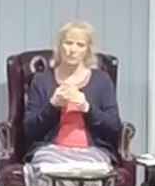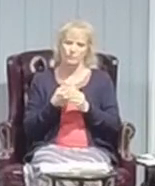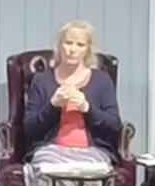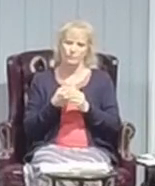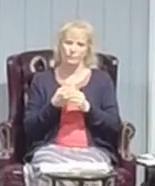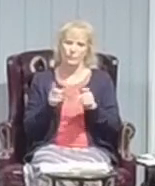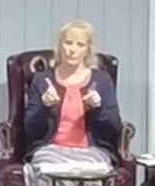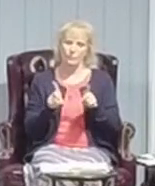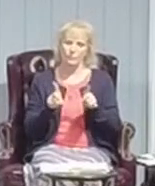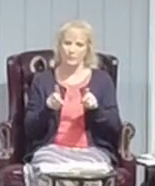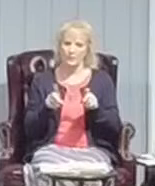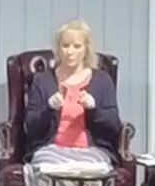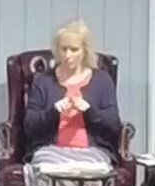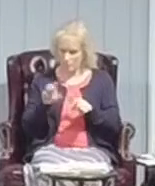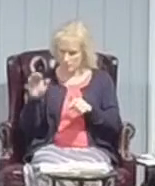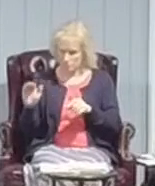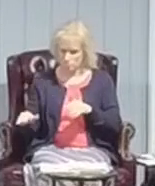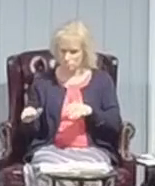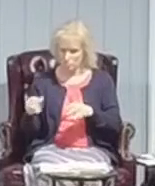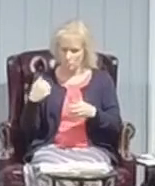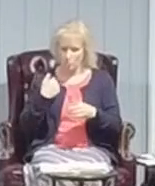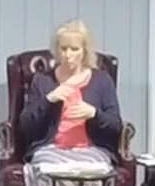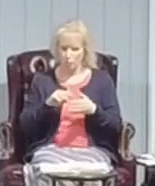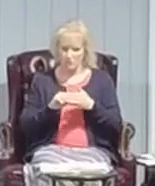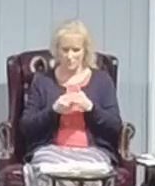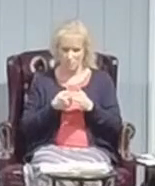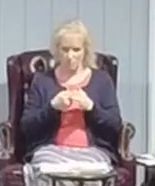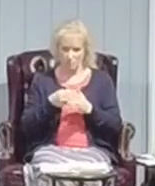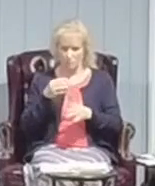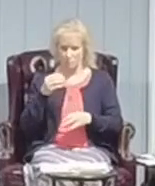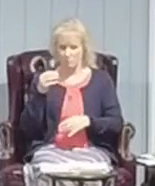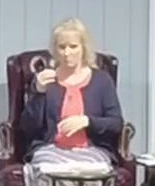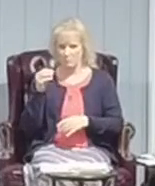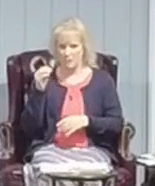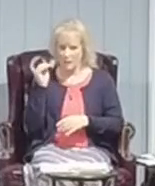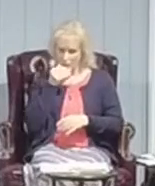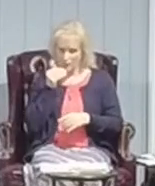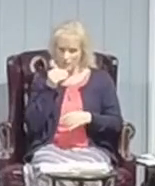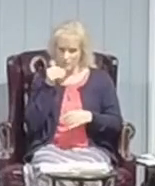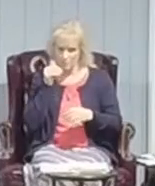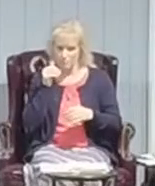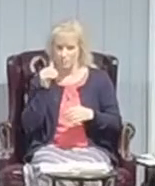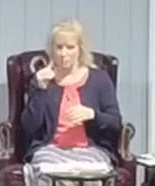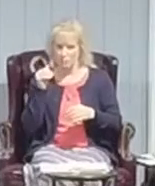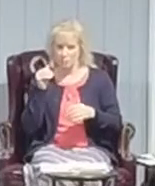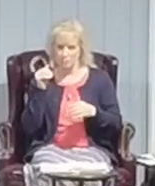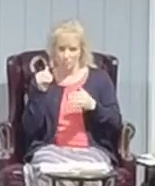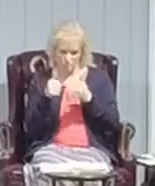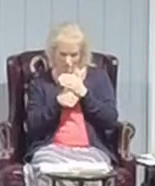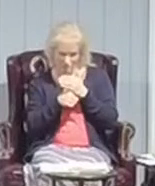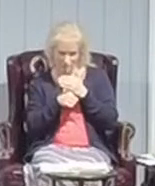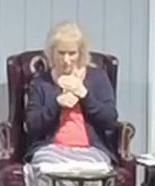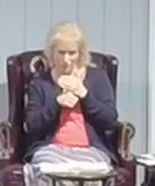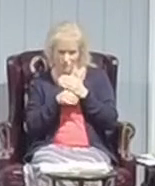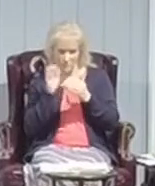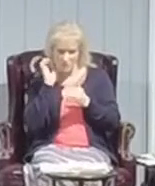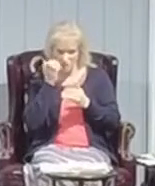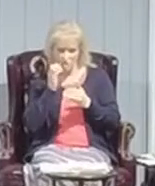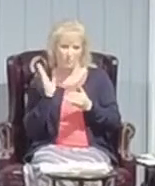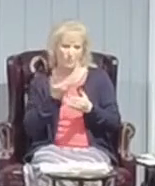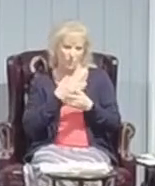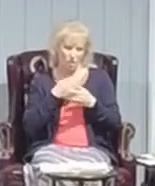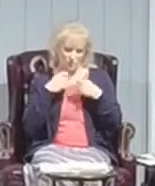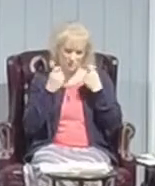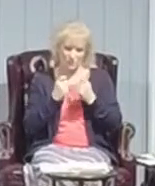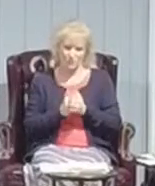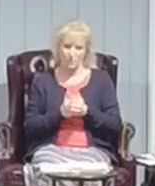as children, we started out lying to hide the disgrace of our sin. When we'd